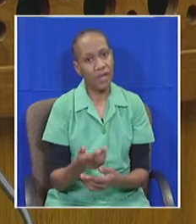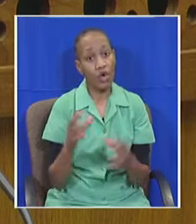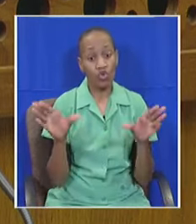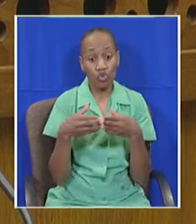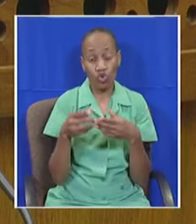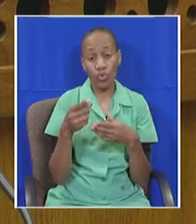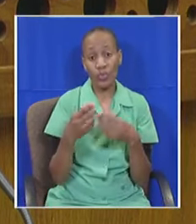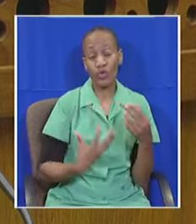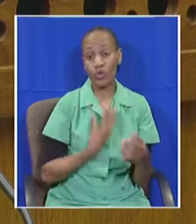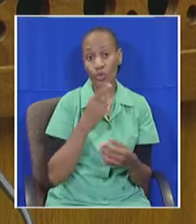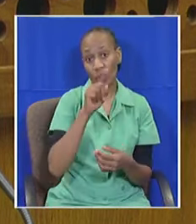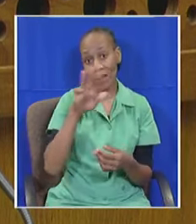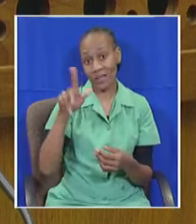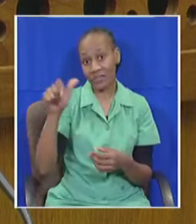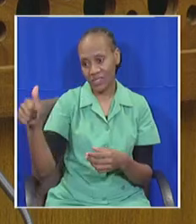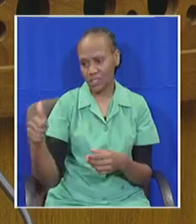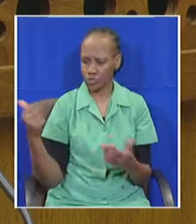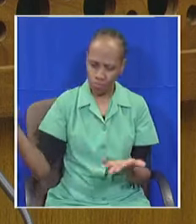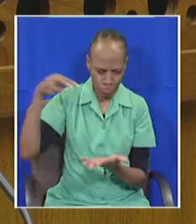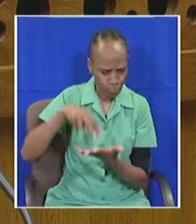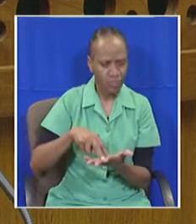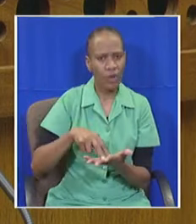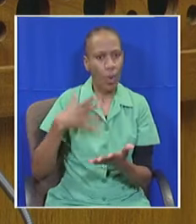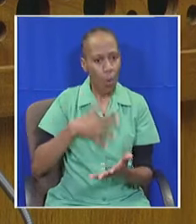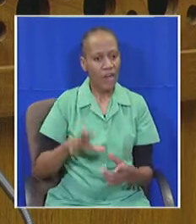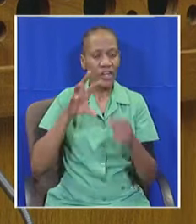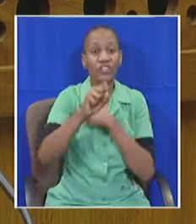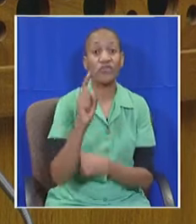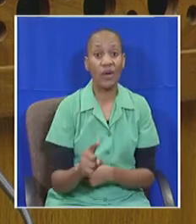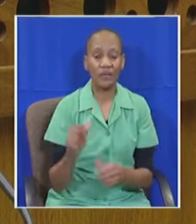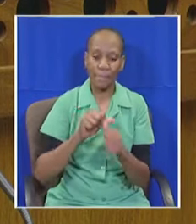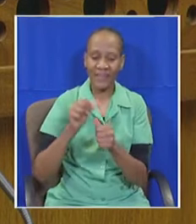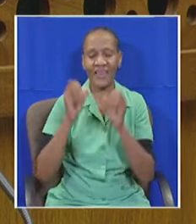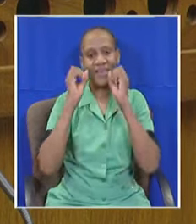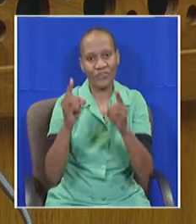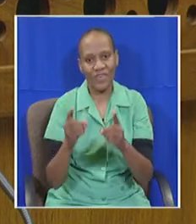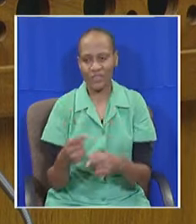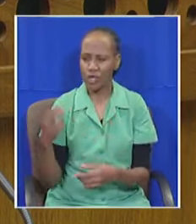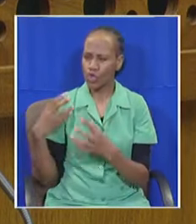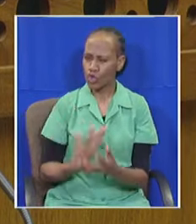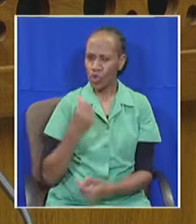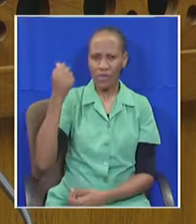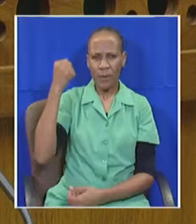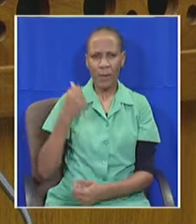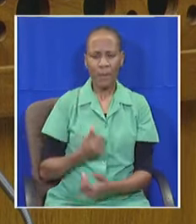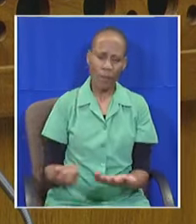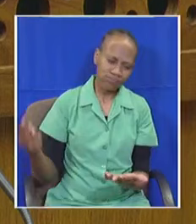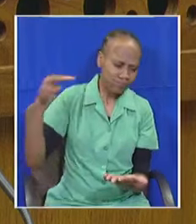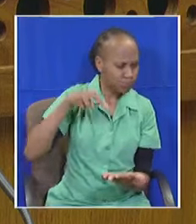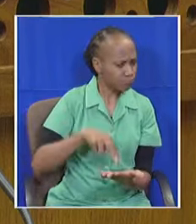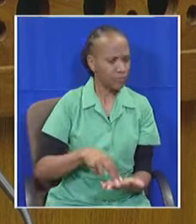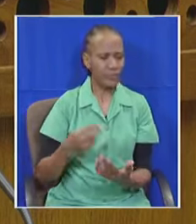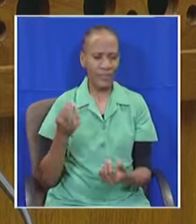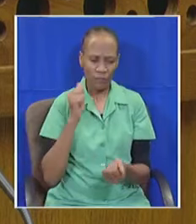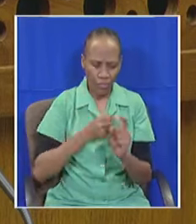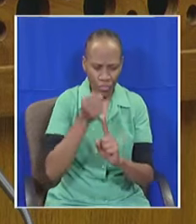1976 stood for what they believed in, which was better education. They stood up against armed police and brought us the freedom that we